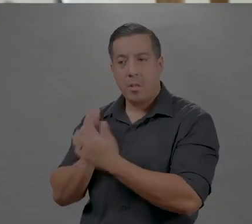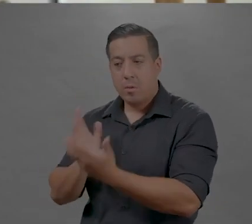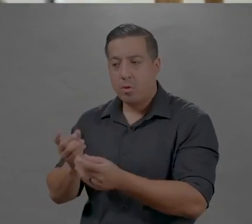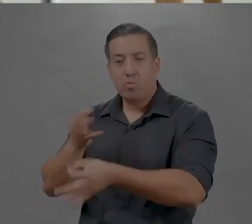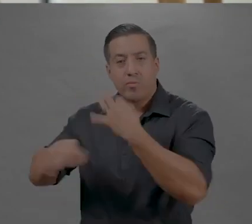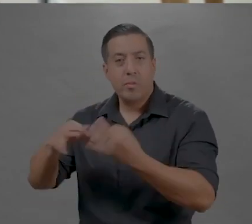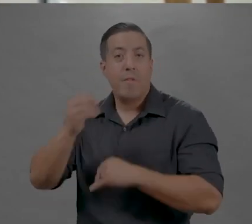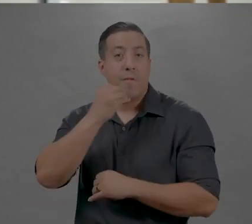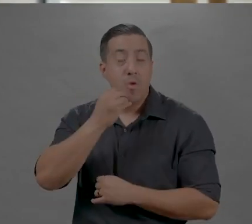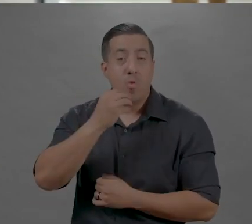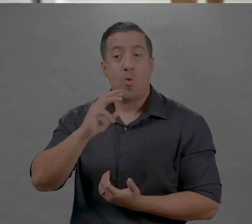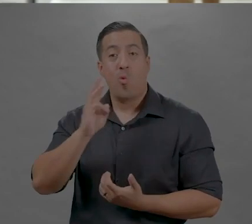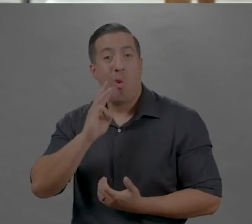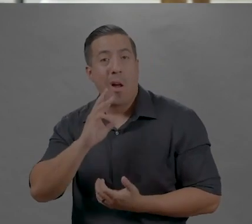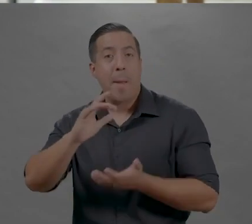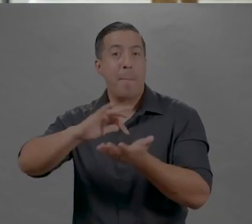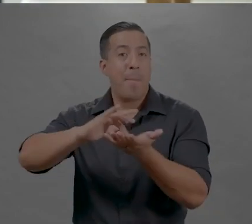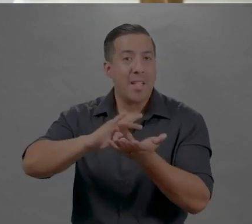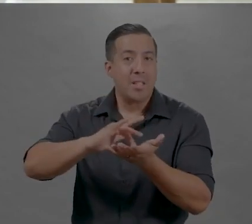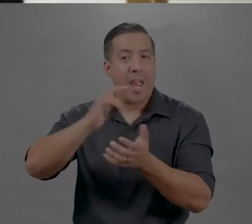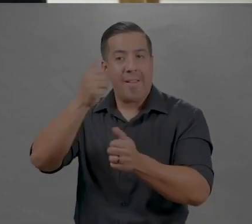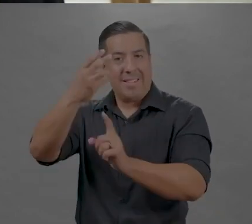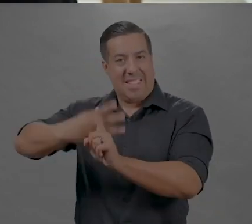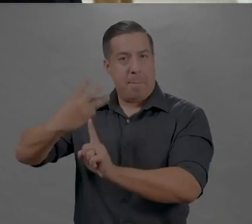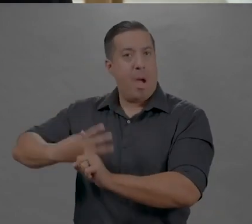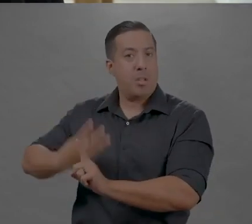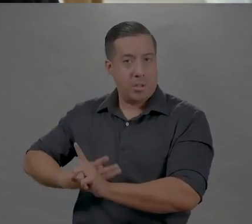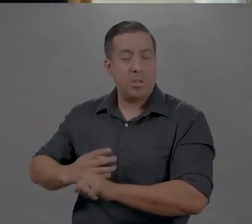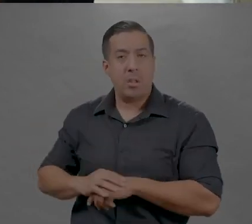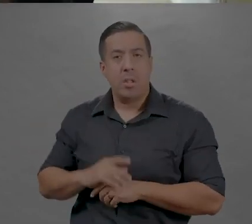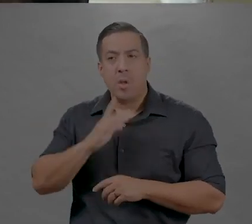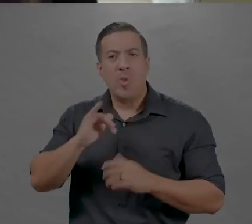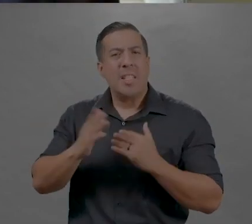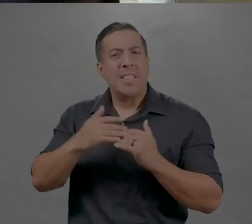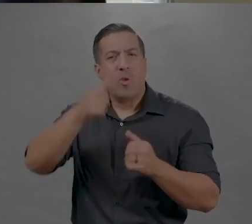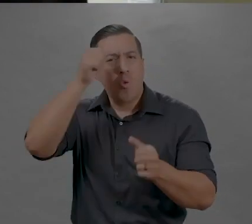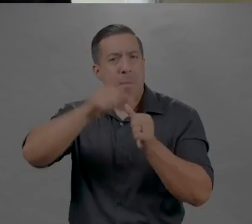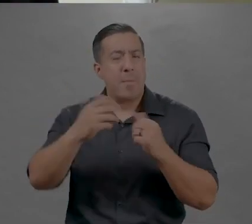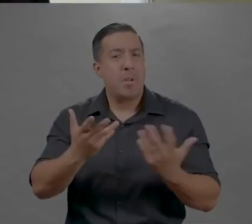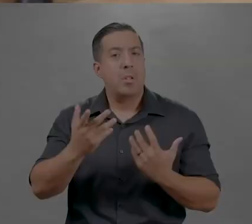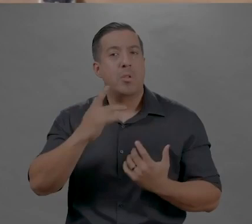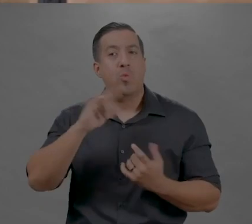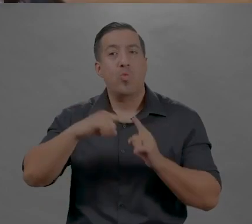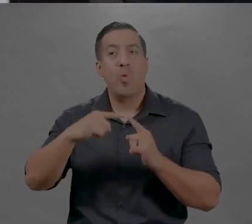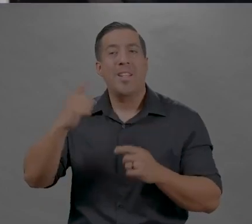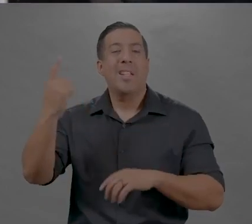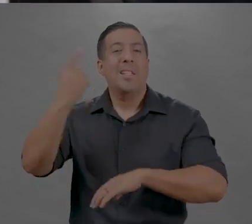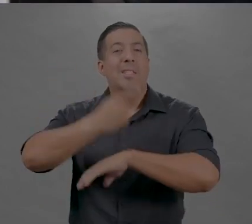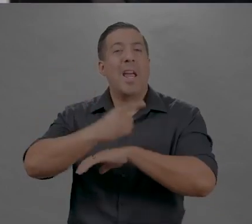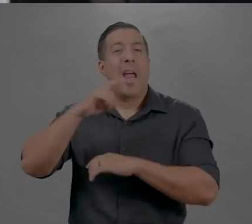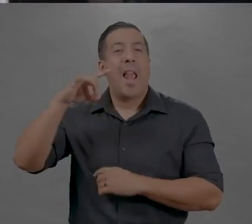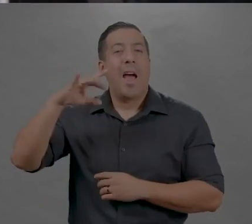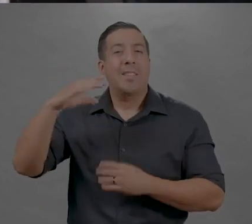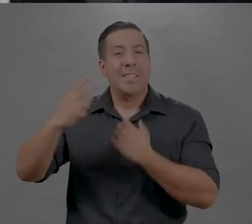kit up to date by refreshing your food, water, and medications every 6 months. An easy way to remember is to do it